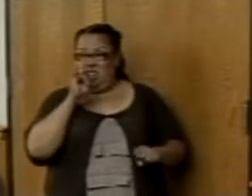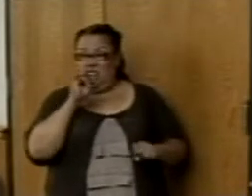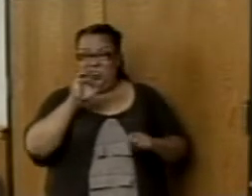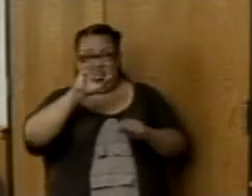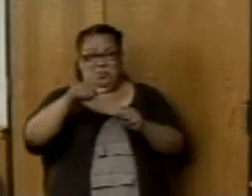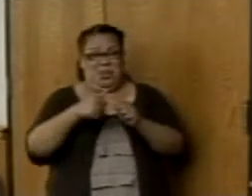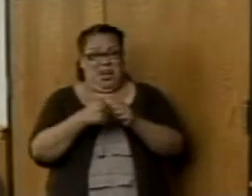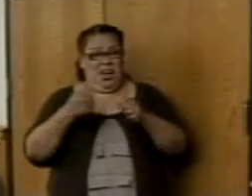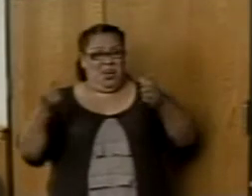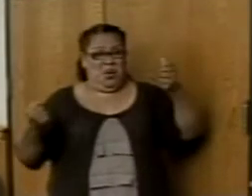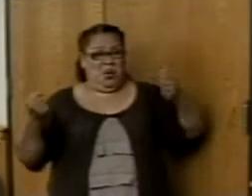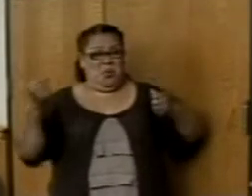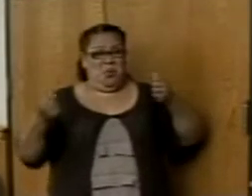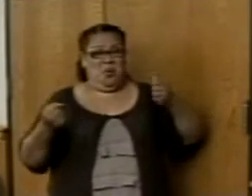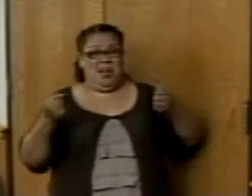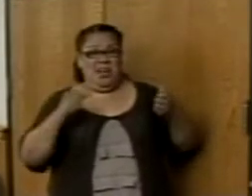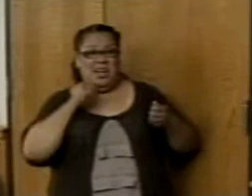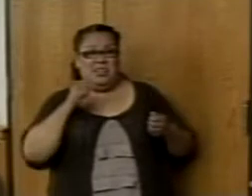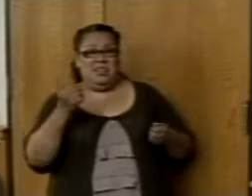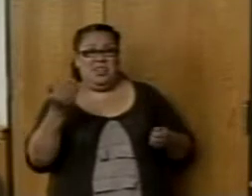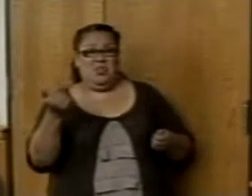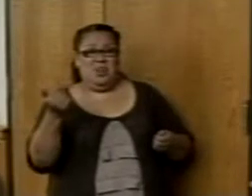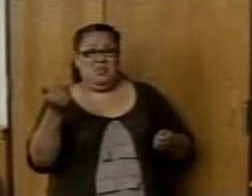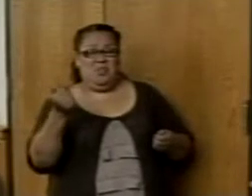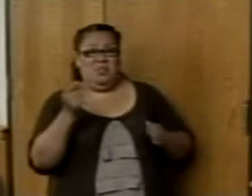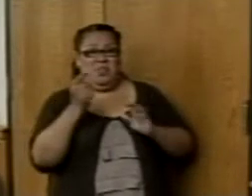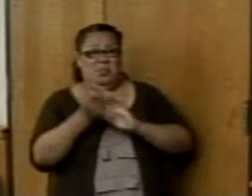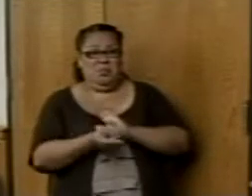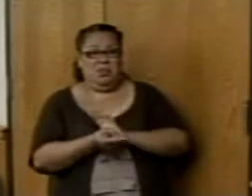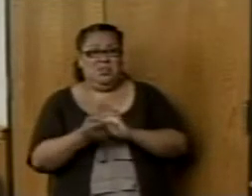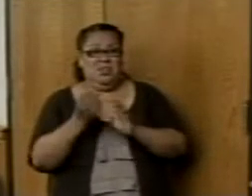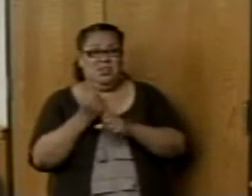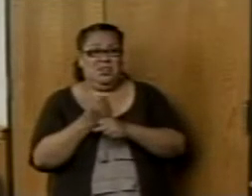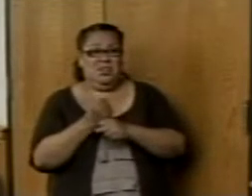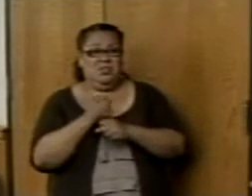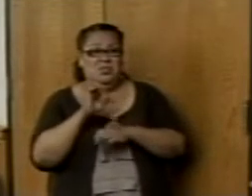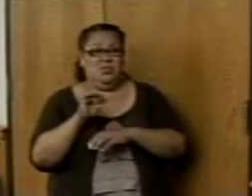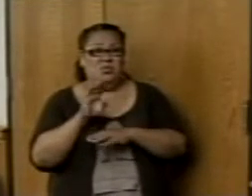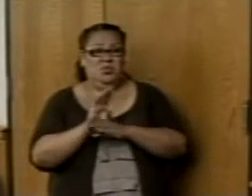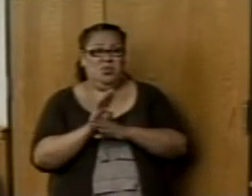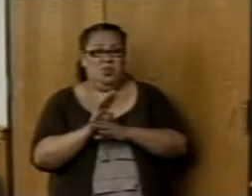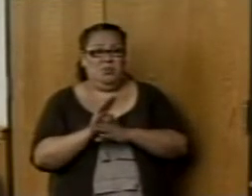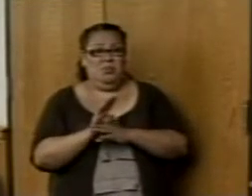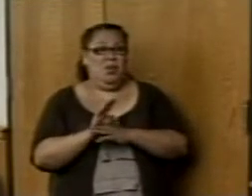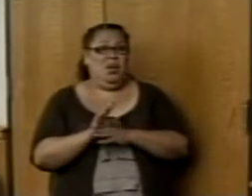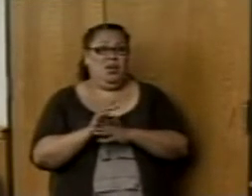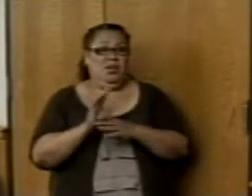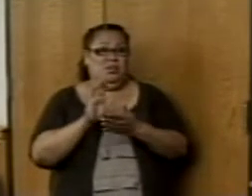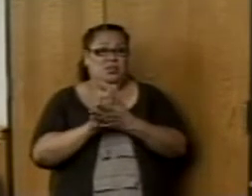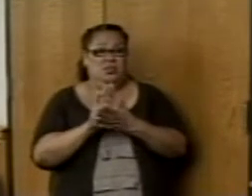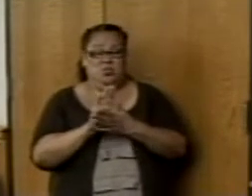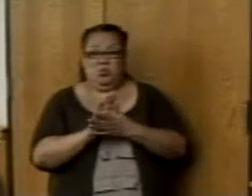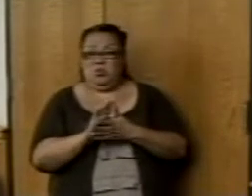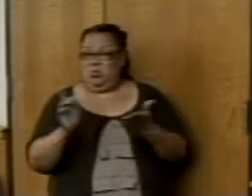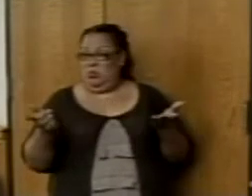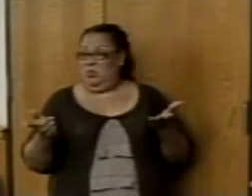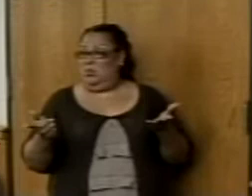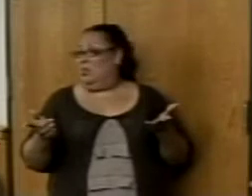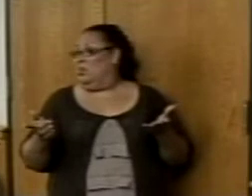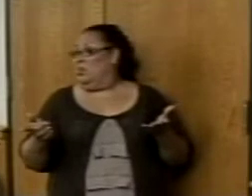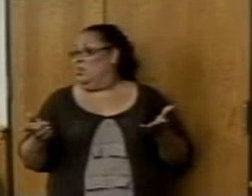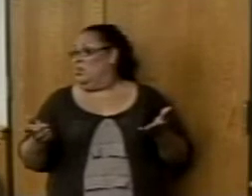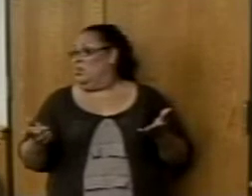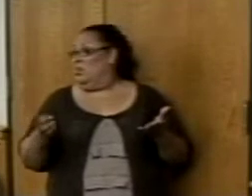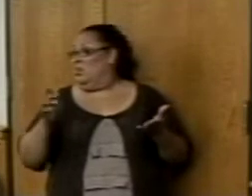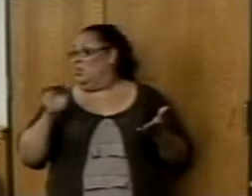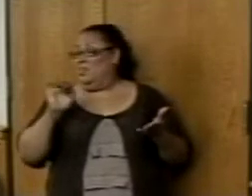driver behind a wheel and say you've got 15 minutes to get to your job where the school is. And can anybody sit here in good conscience